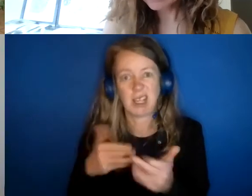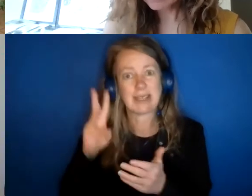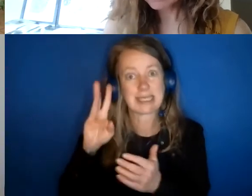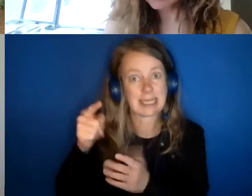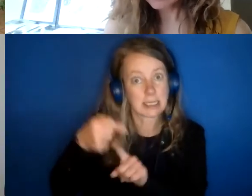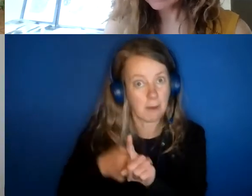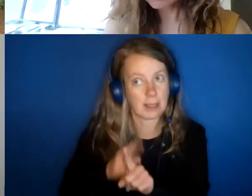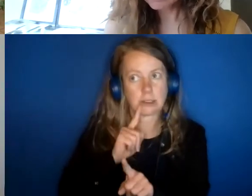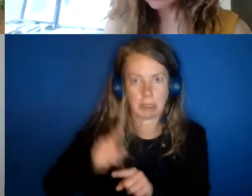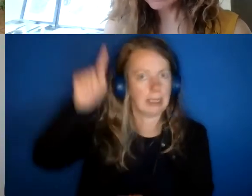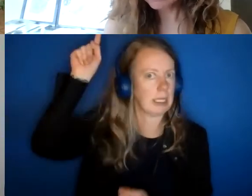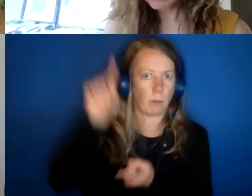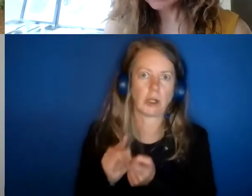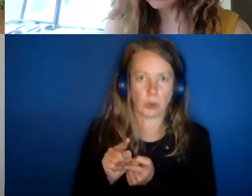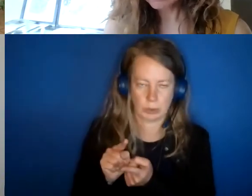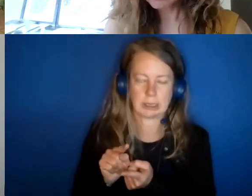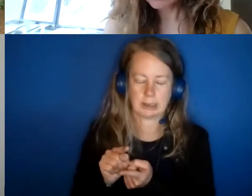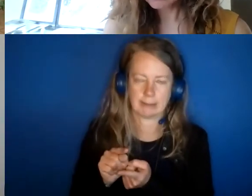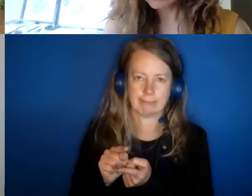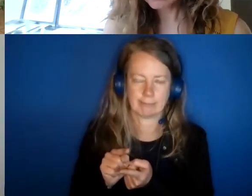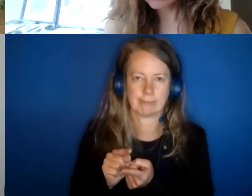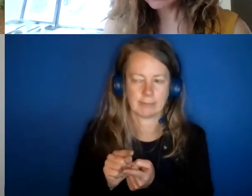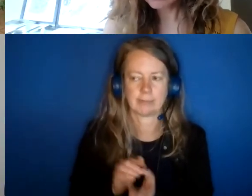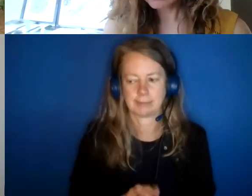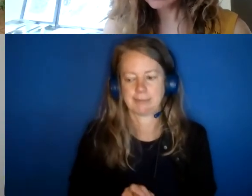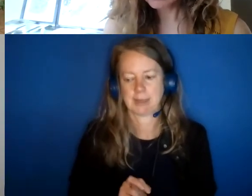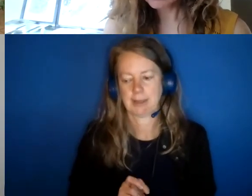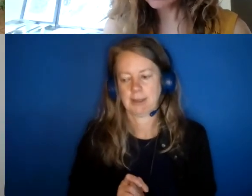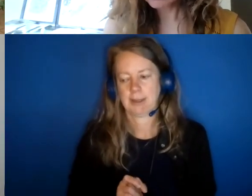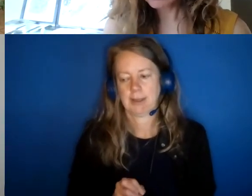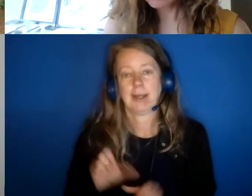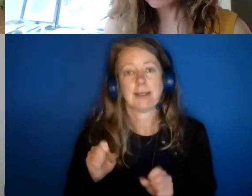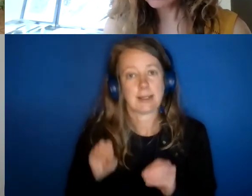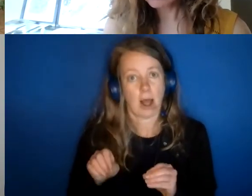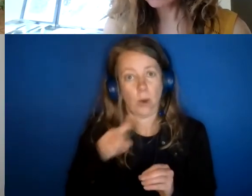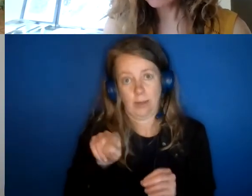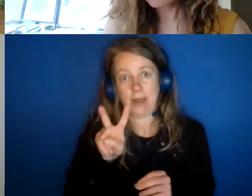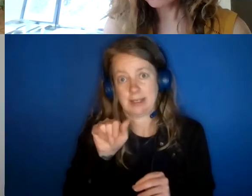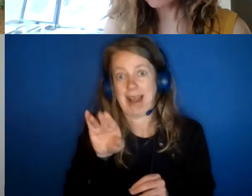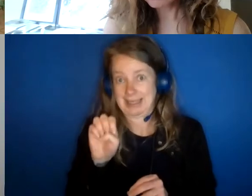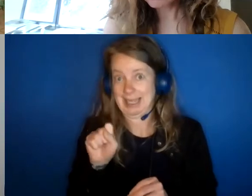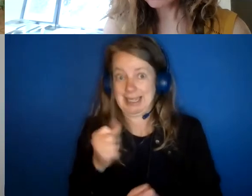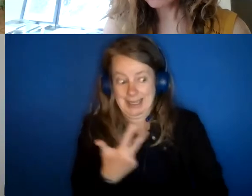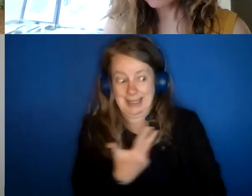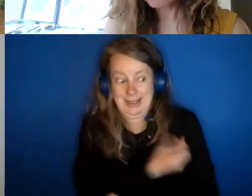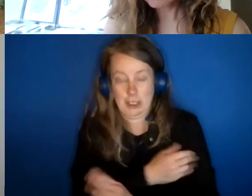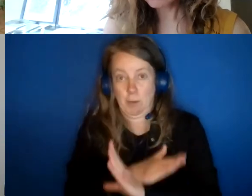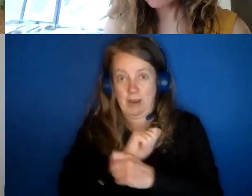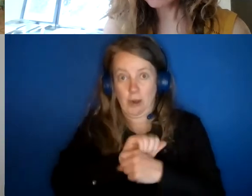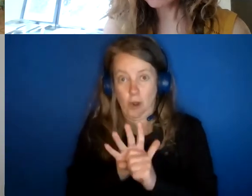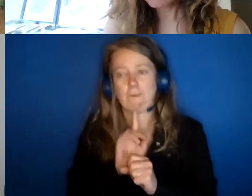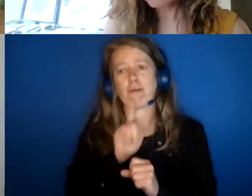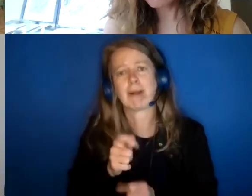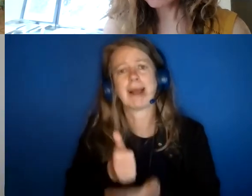dramatically reduced. So it's quite likely that these vaccines prevent, the long-term